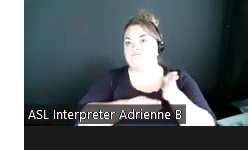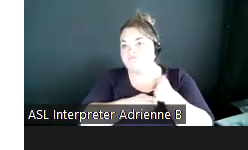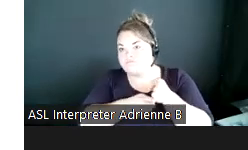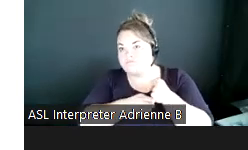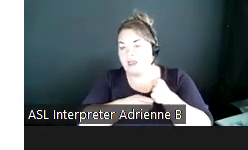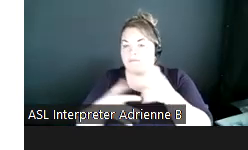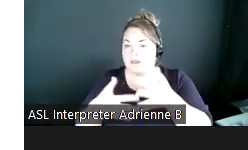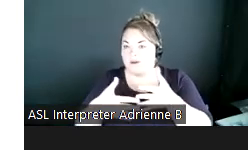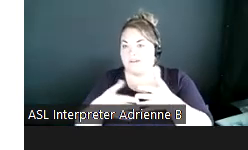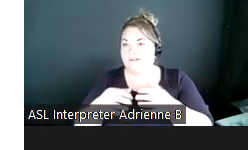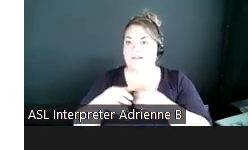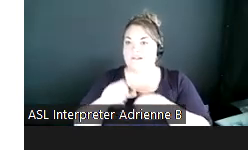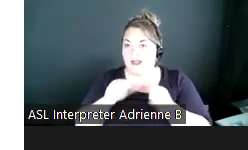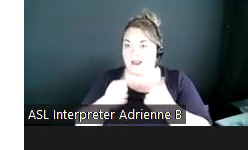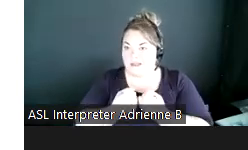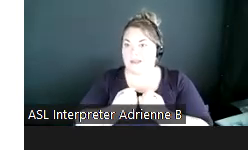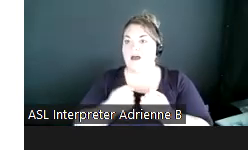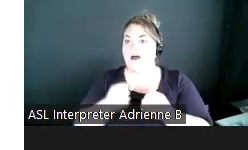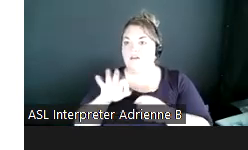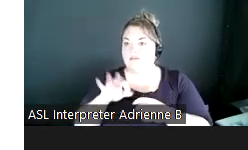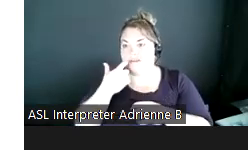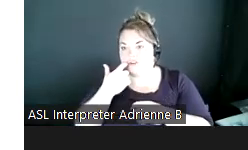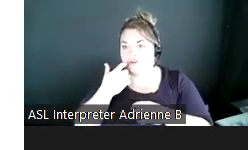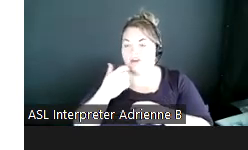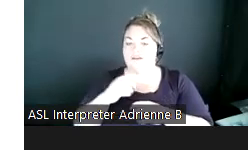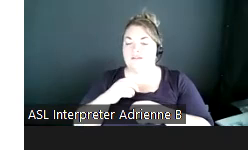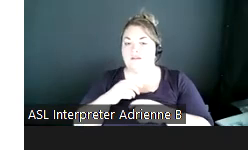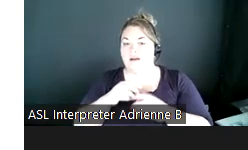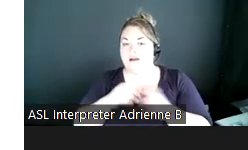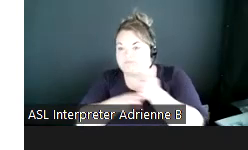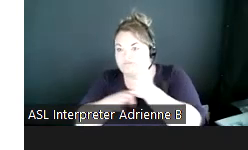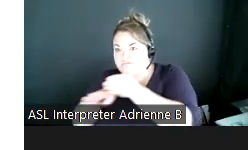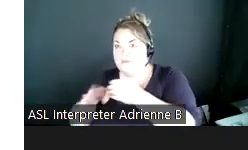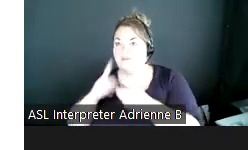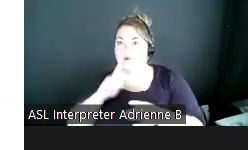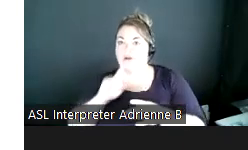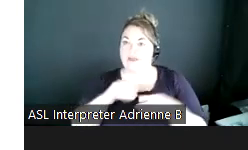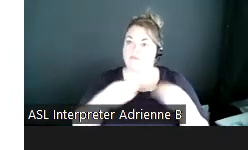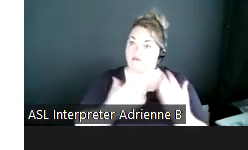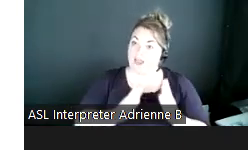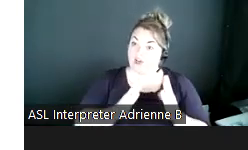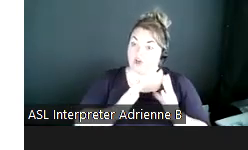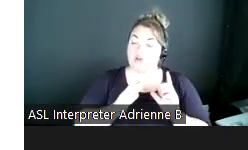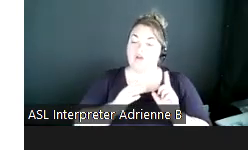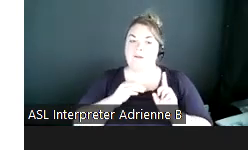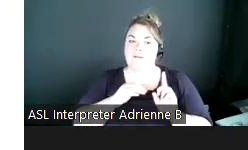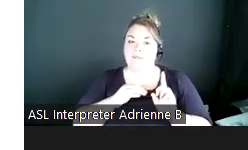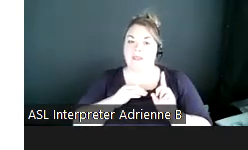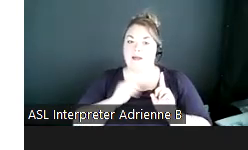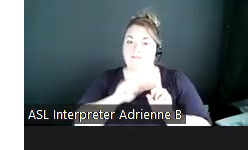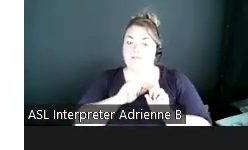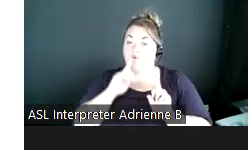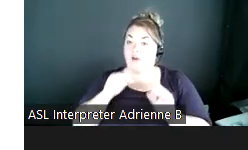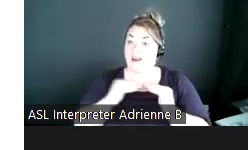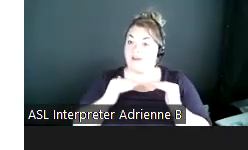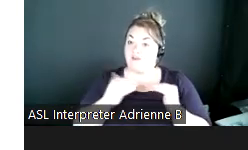Medicine or ASAM levels of care as sub-endorsements. In the provider providing, for example, a level